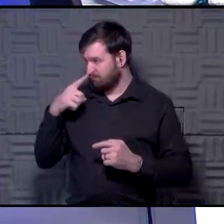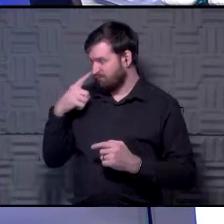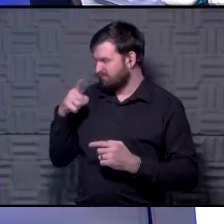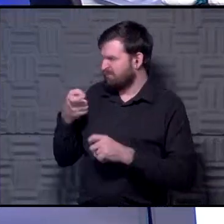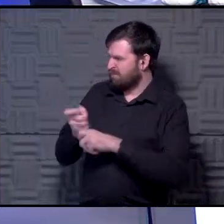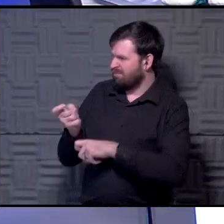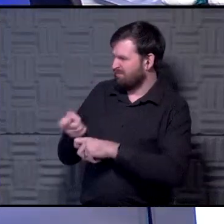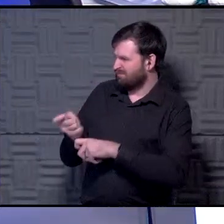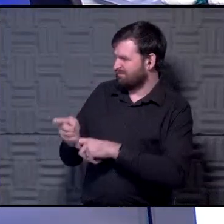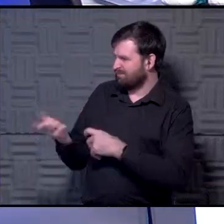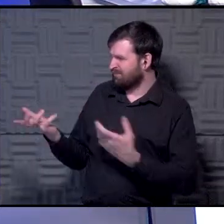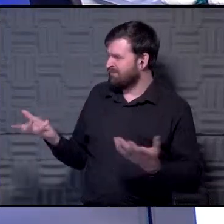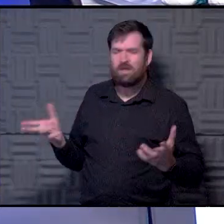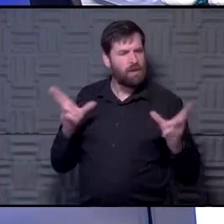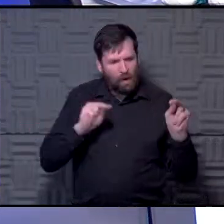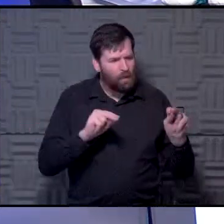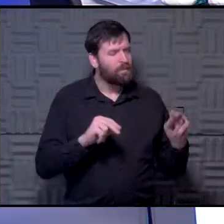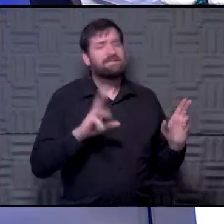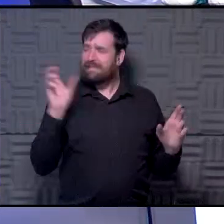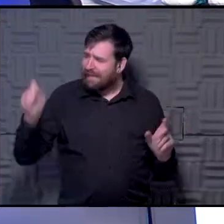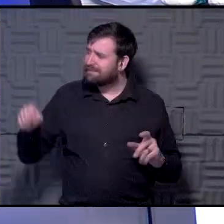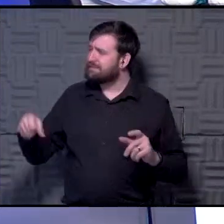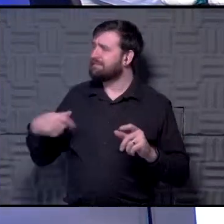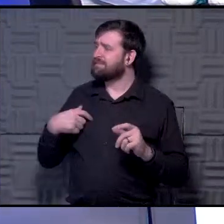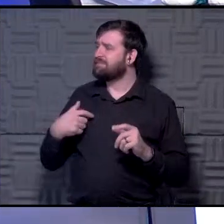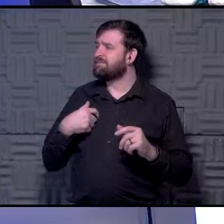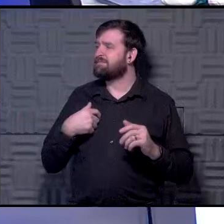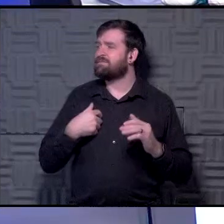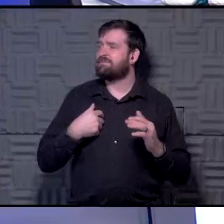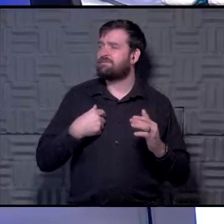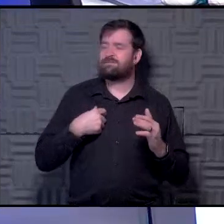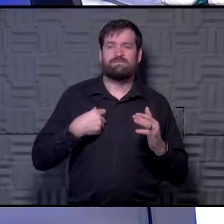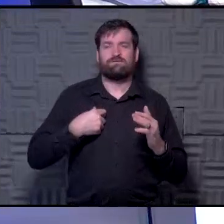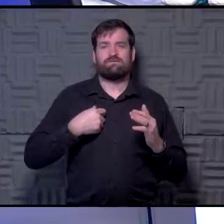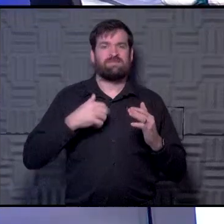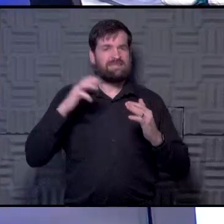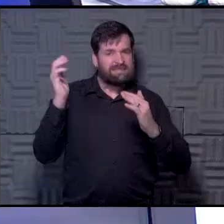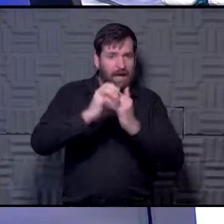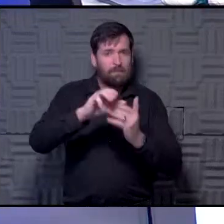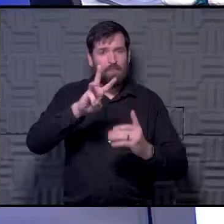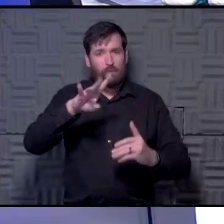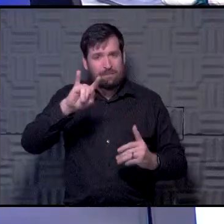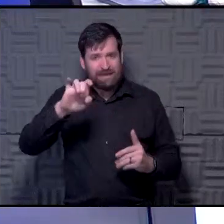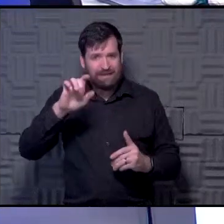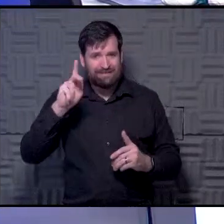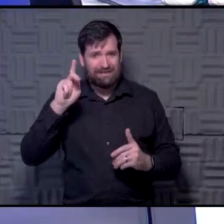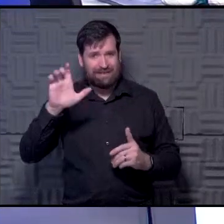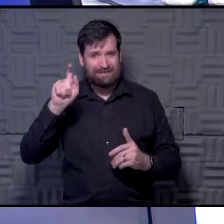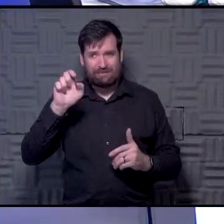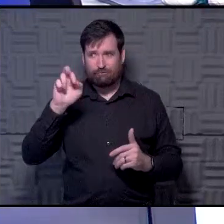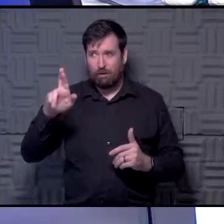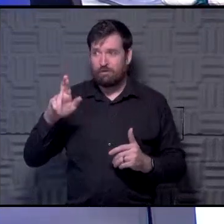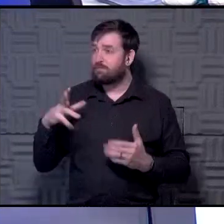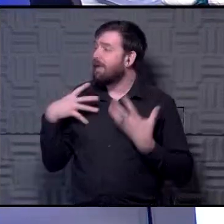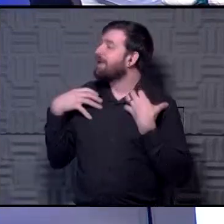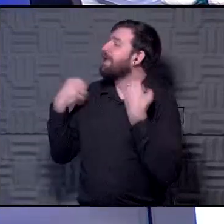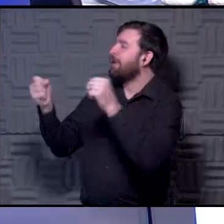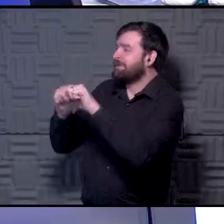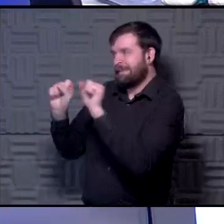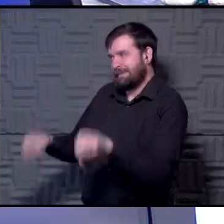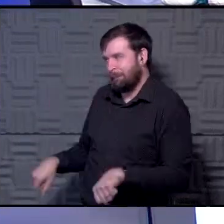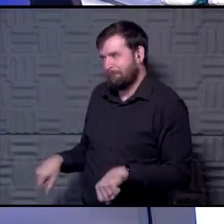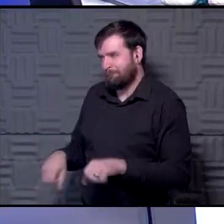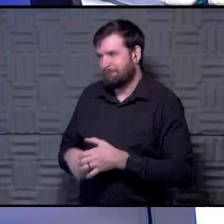hard time? No. Yes, I can. You were on the top of the website for the Kansas City Star yesterday. Well, the health system was.